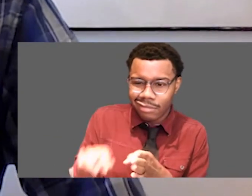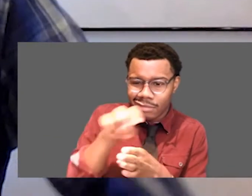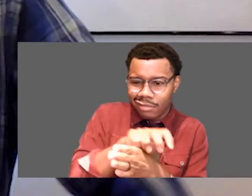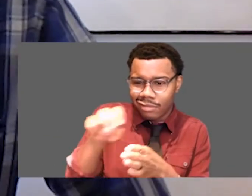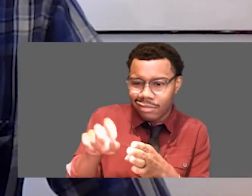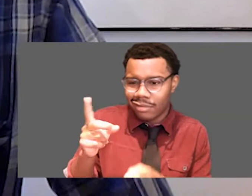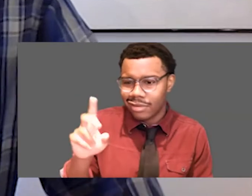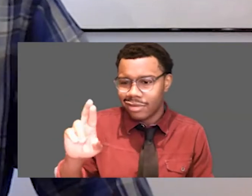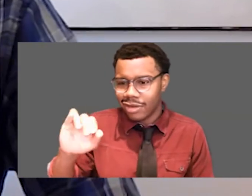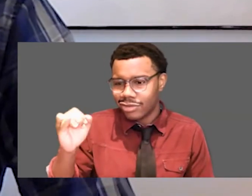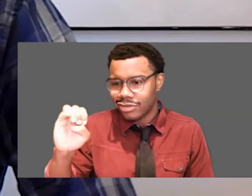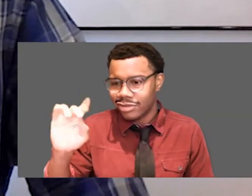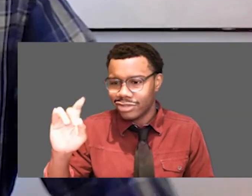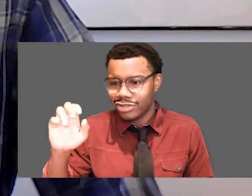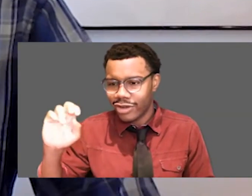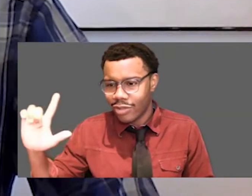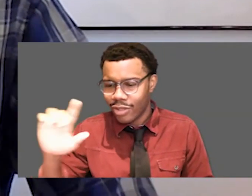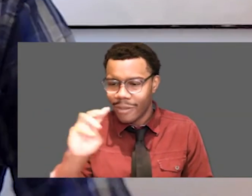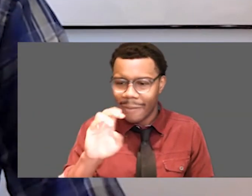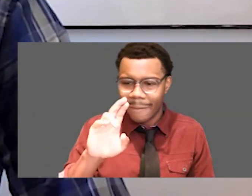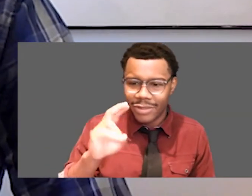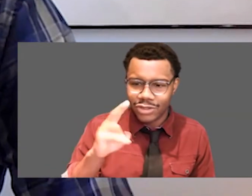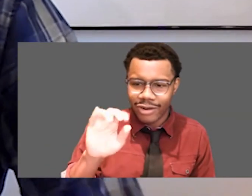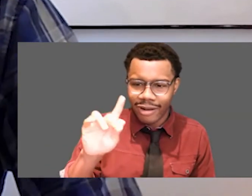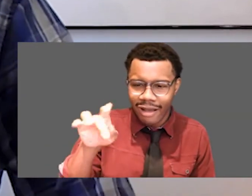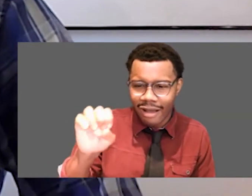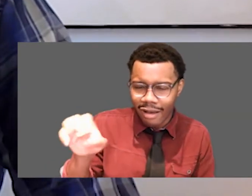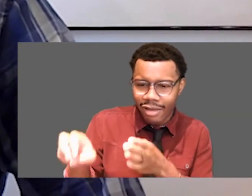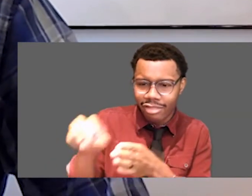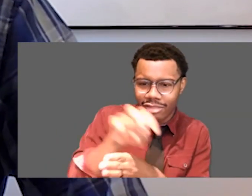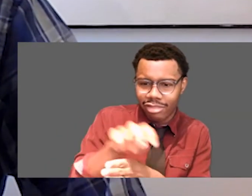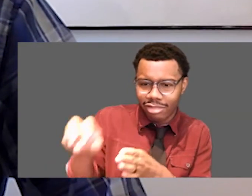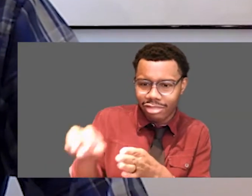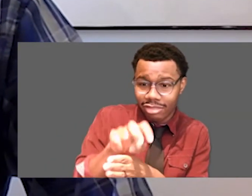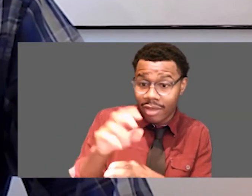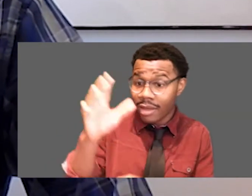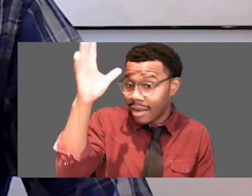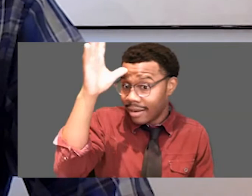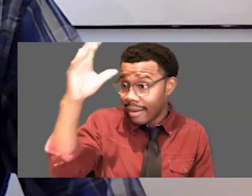We collectively held our breath, wondering which version of him was coming home.